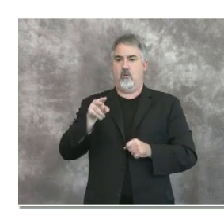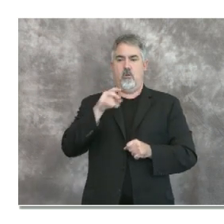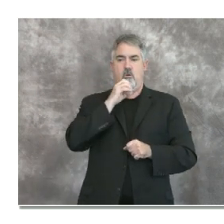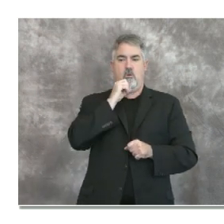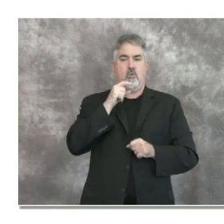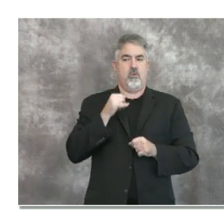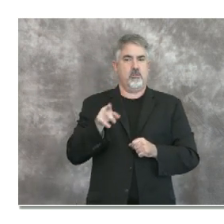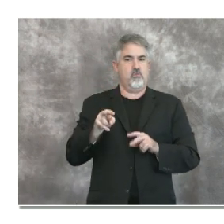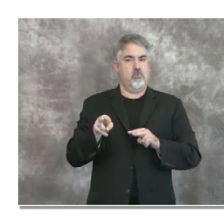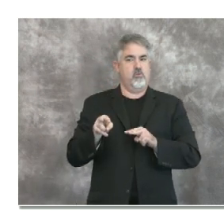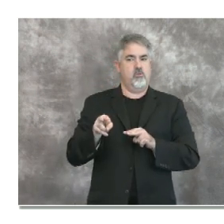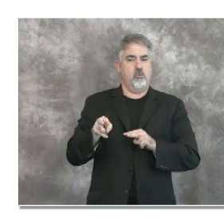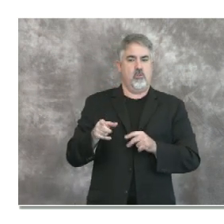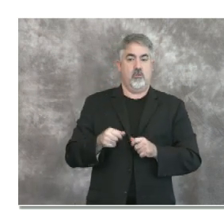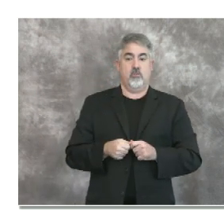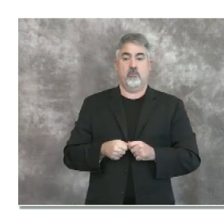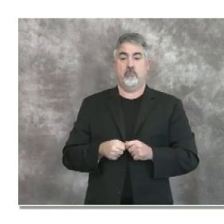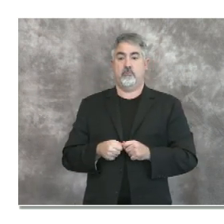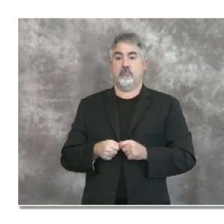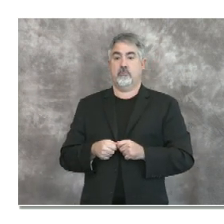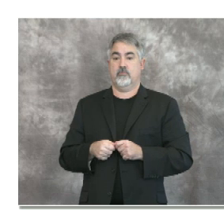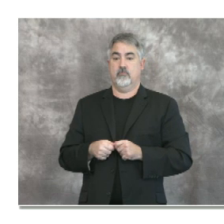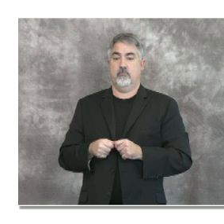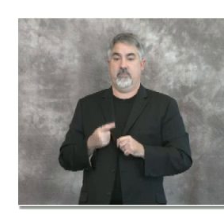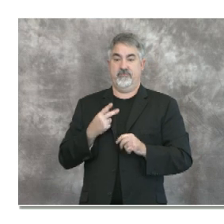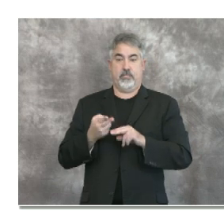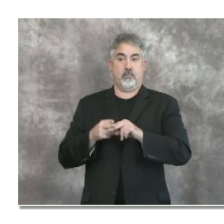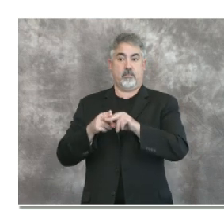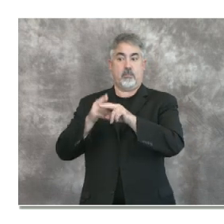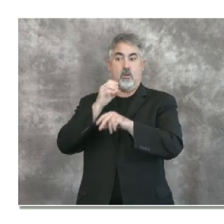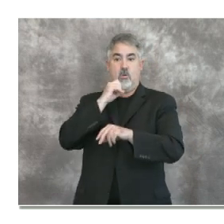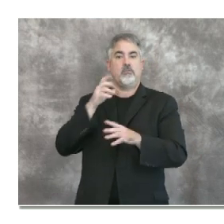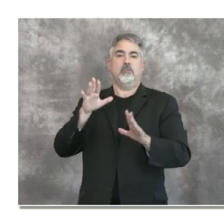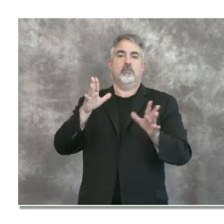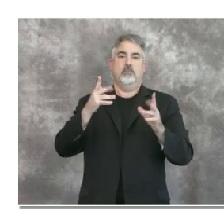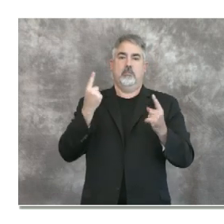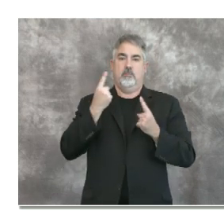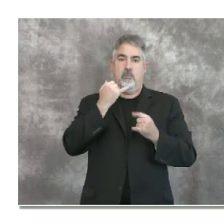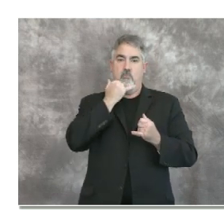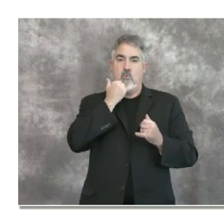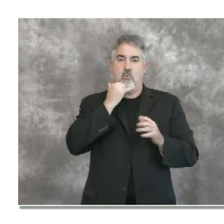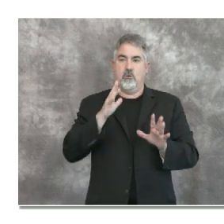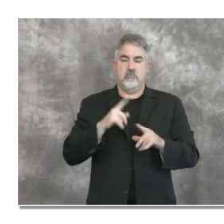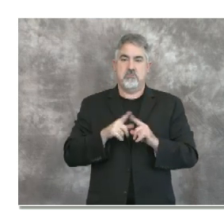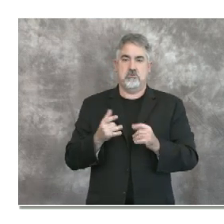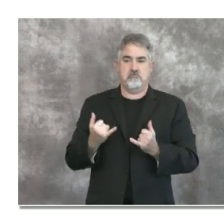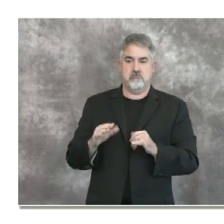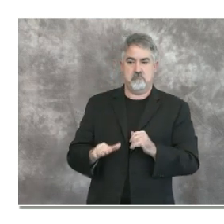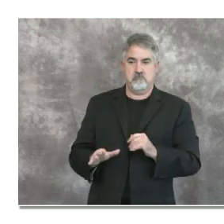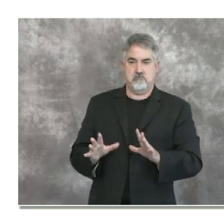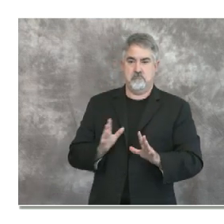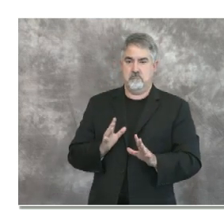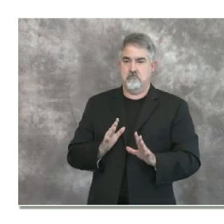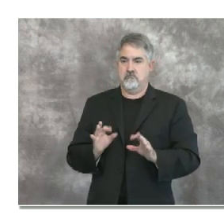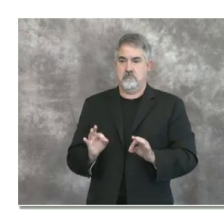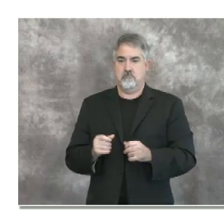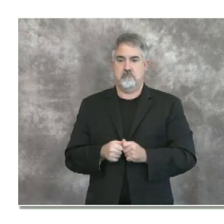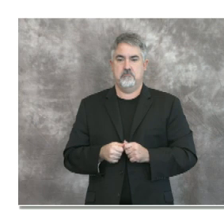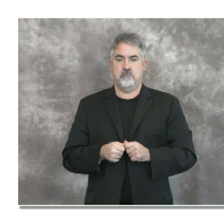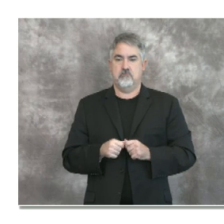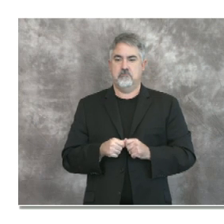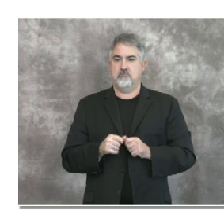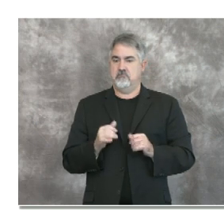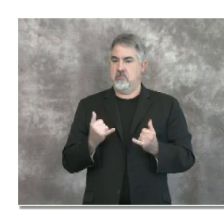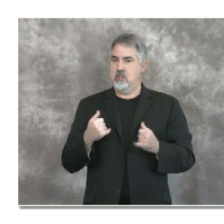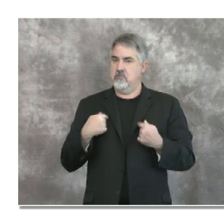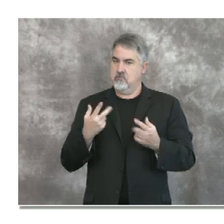significant spike or slope in those, that would be something that would be concerning, and we would look at potentially taking action around being concerned about the spread of